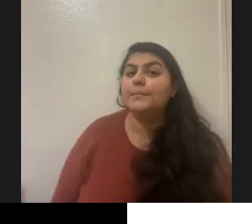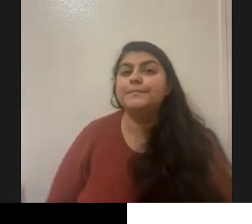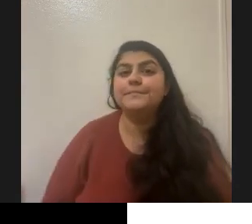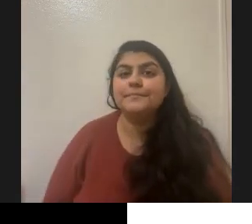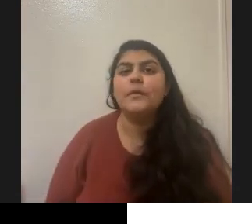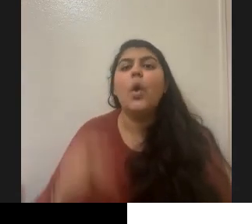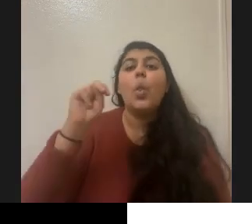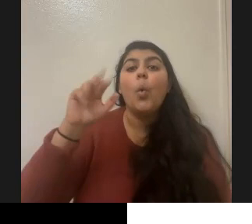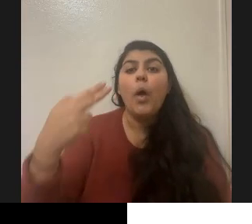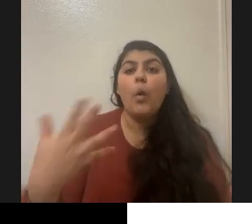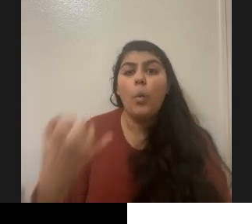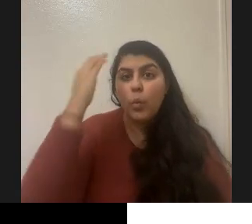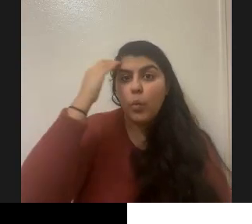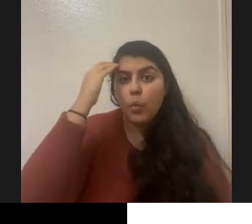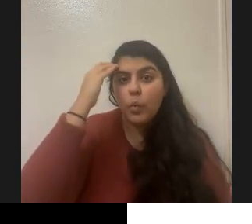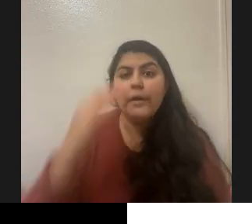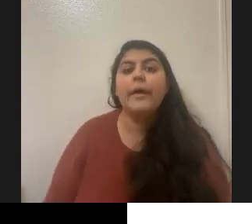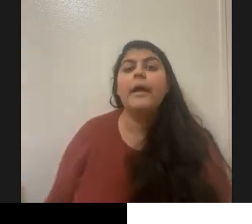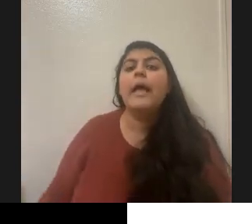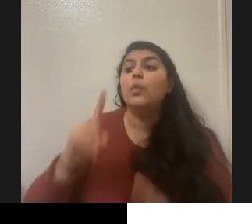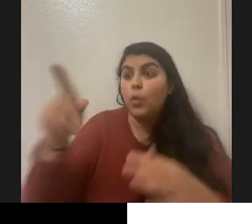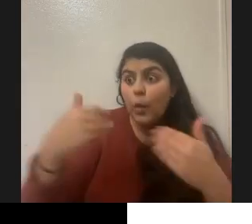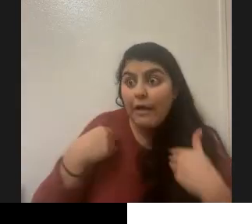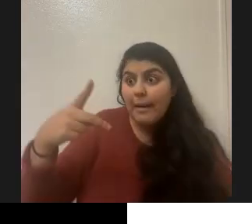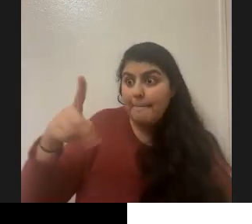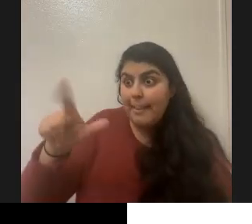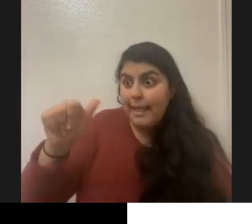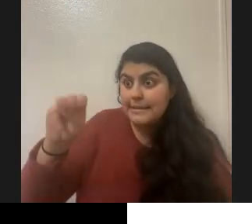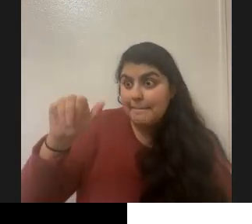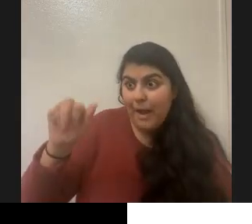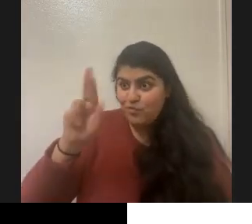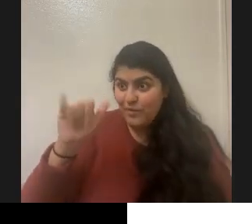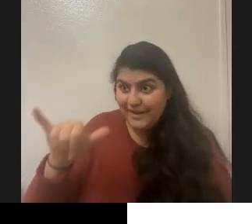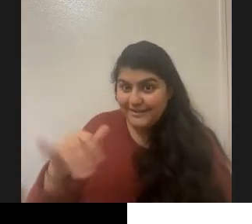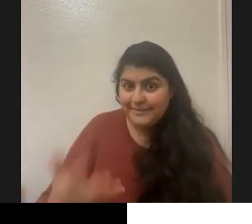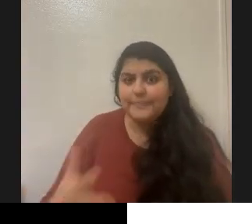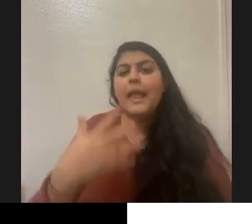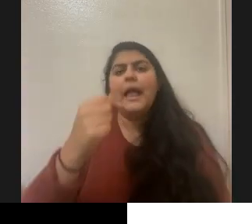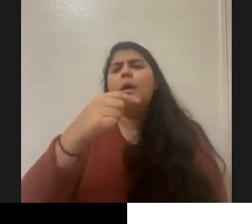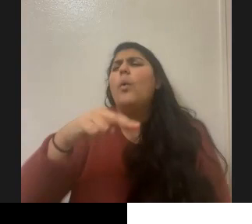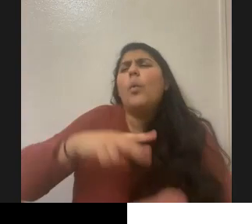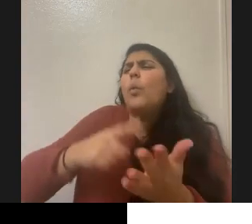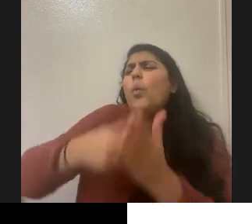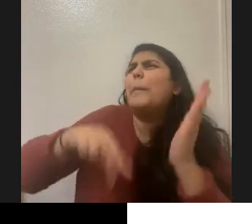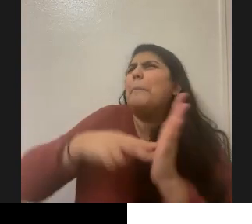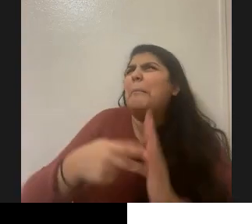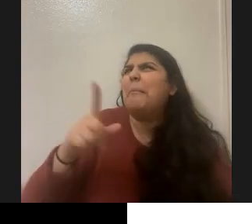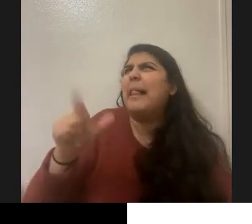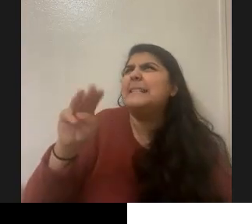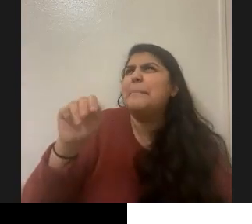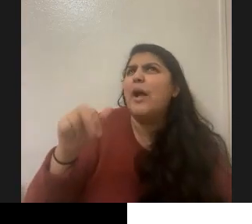Noah wants to know, do you have a plasma ray? And also for the rest of us, what is a plasma ray?